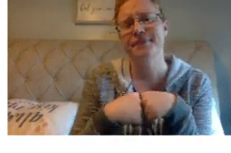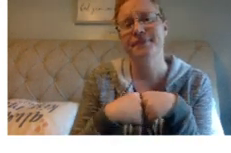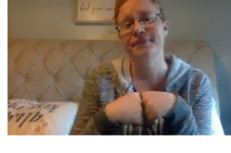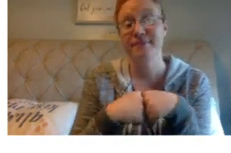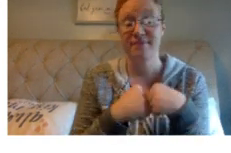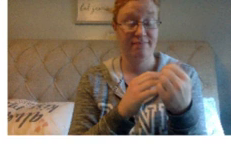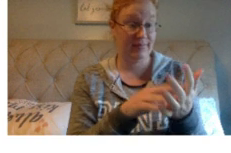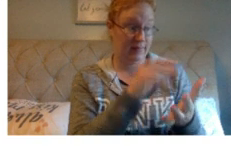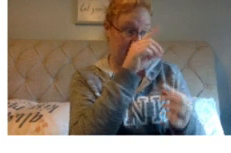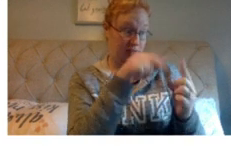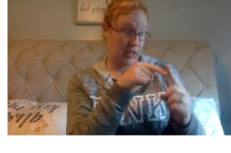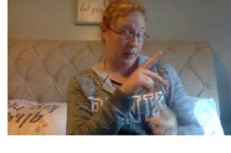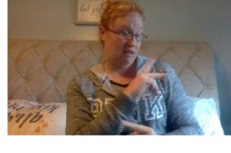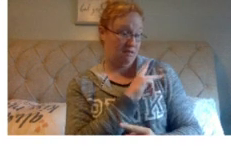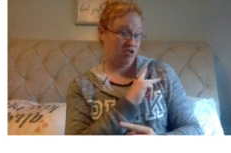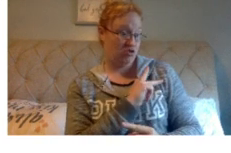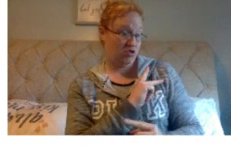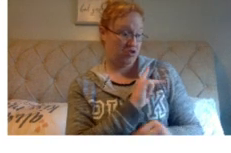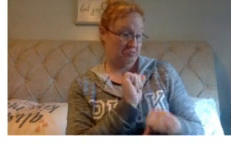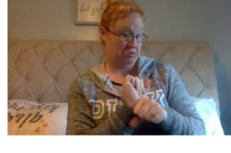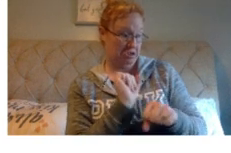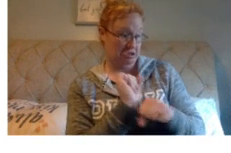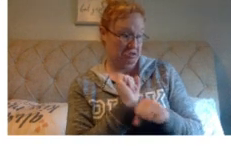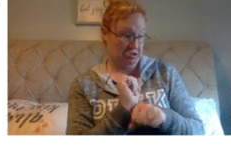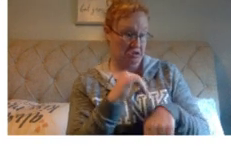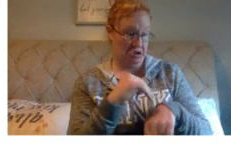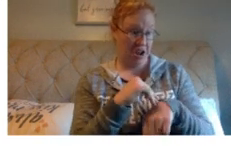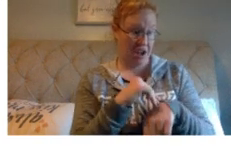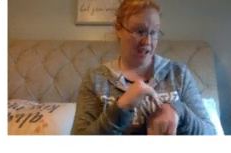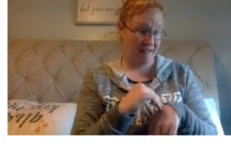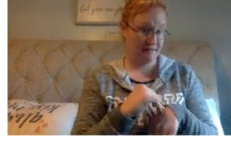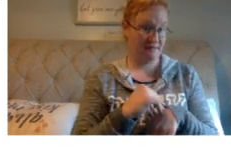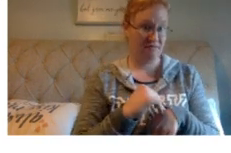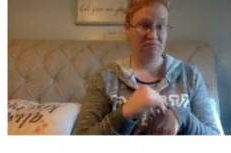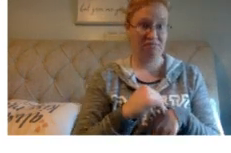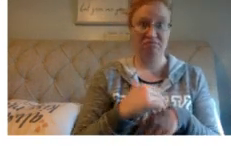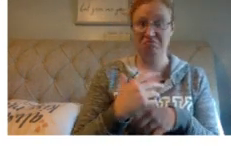Did we learn about Keisha working at a